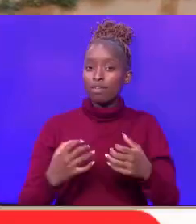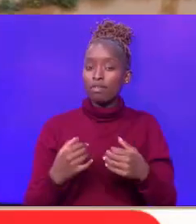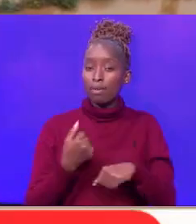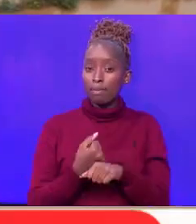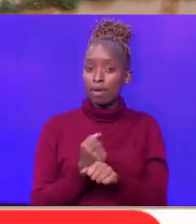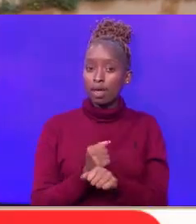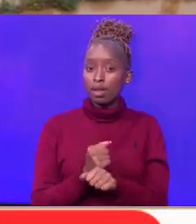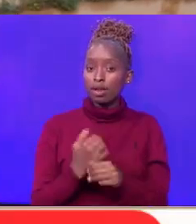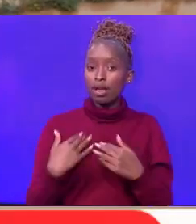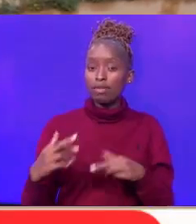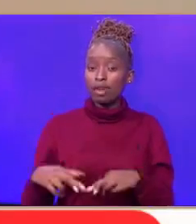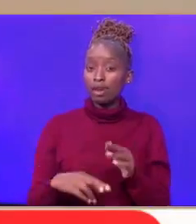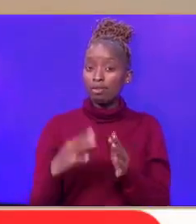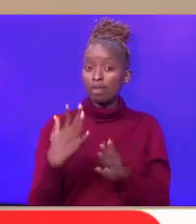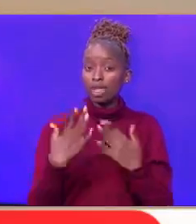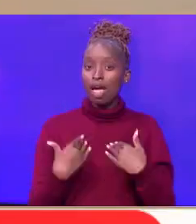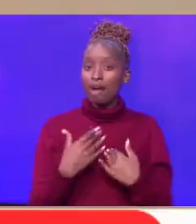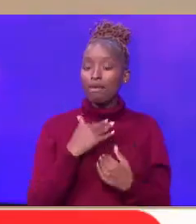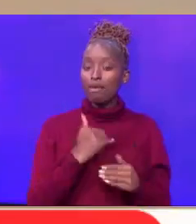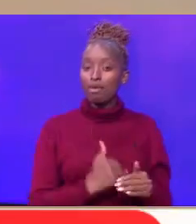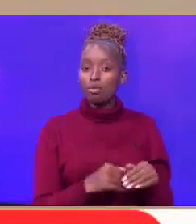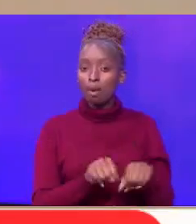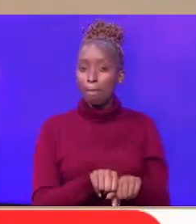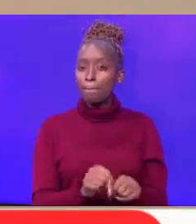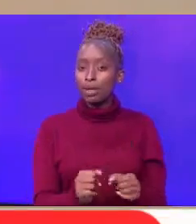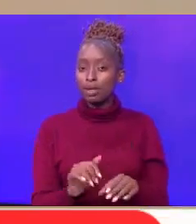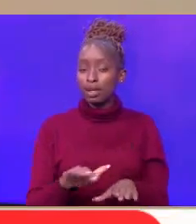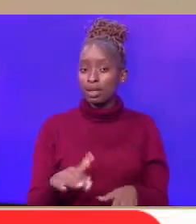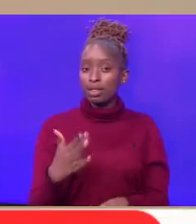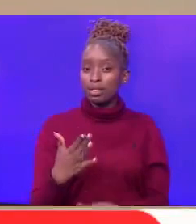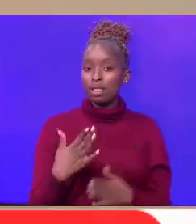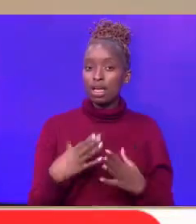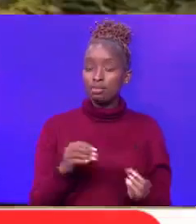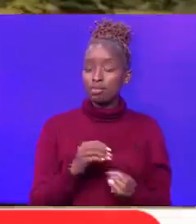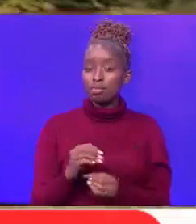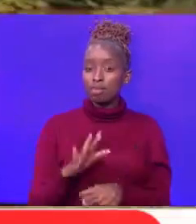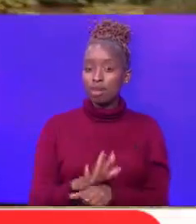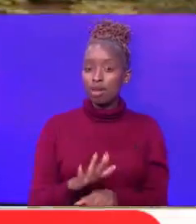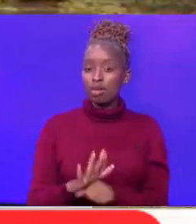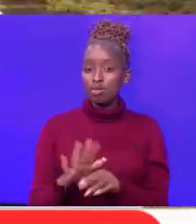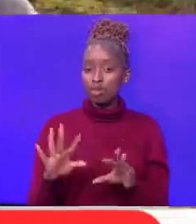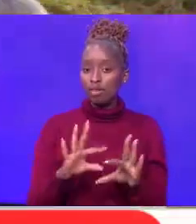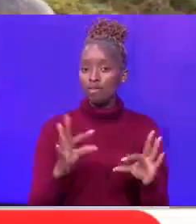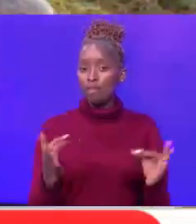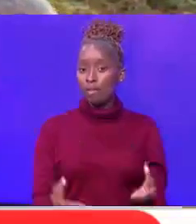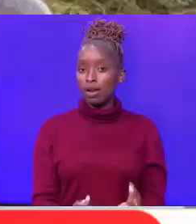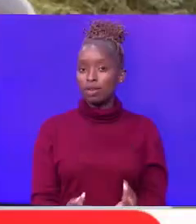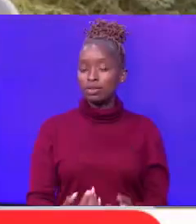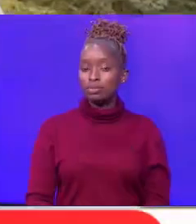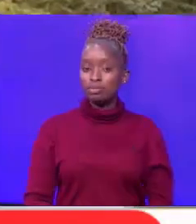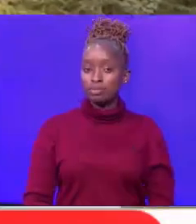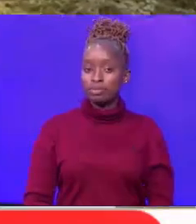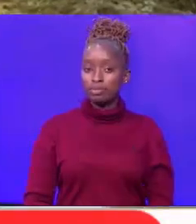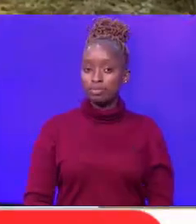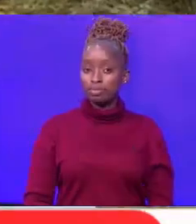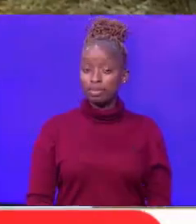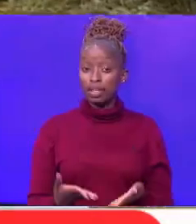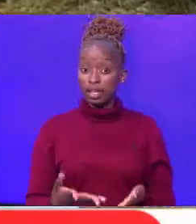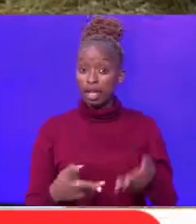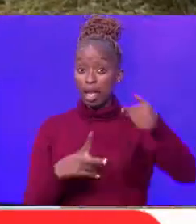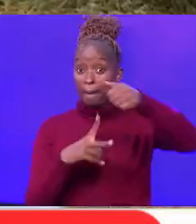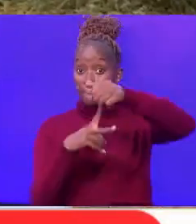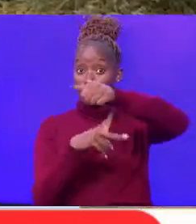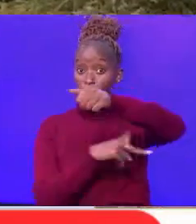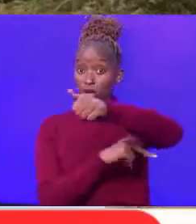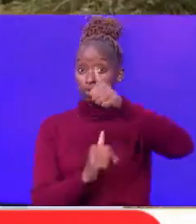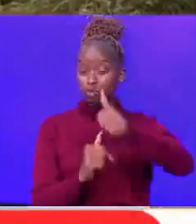Molo rivers to burst their banks, displacing dozens of families. In bridge. Yenye mnaona hapa ni bridge